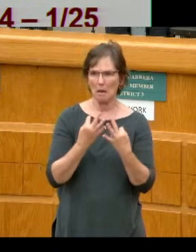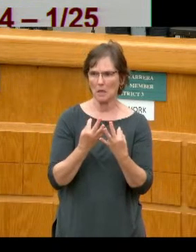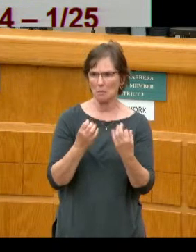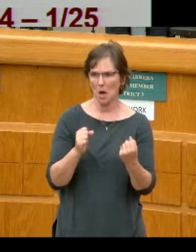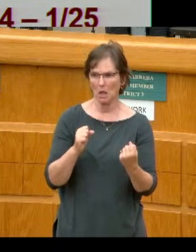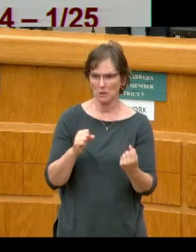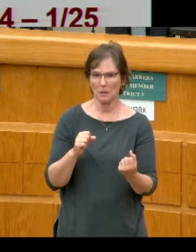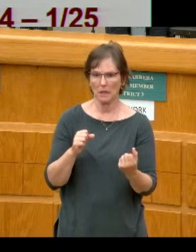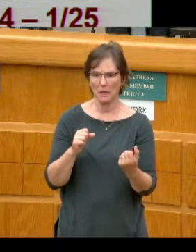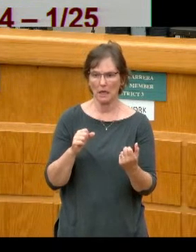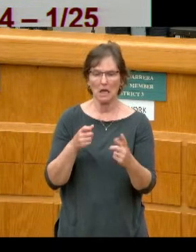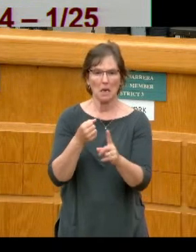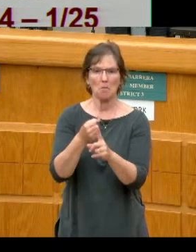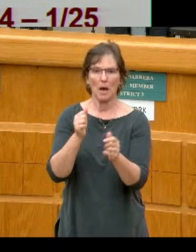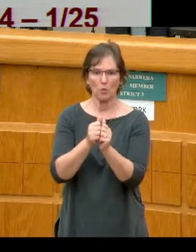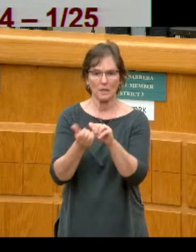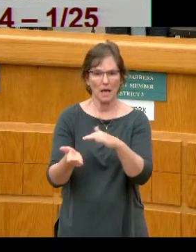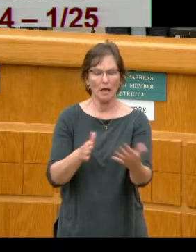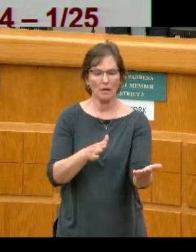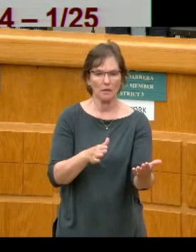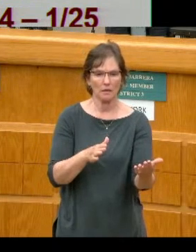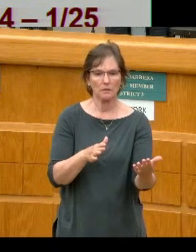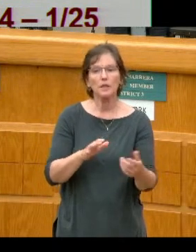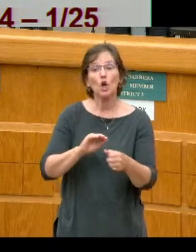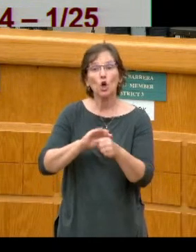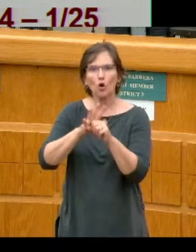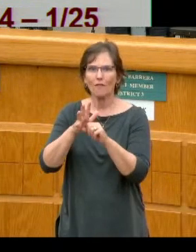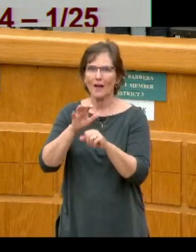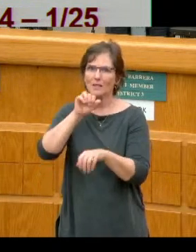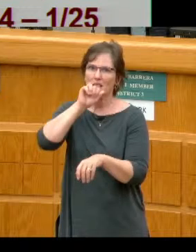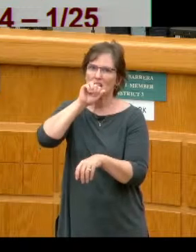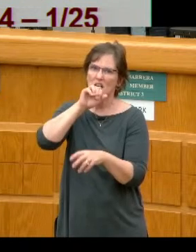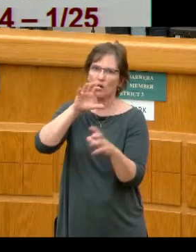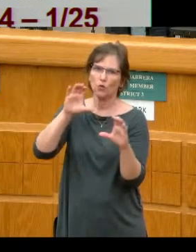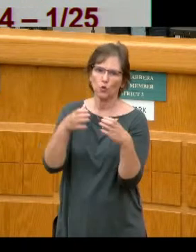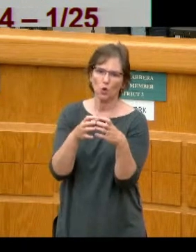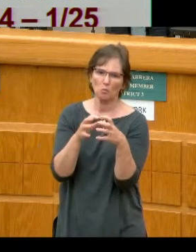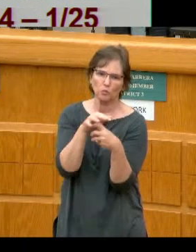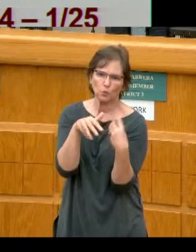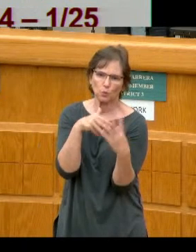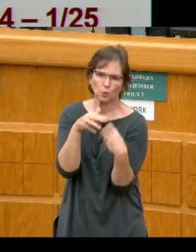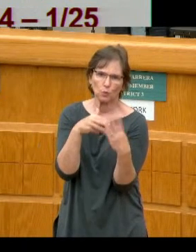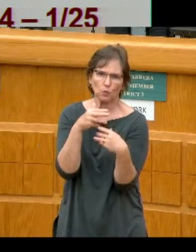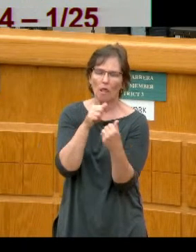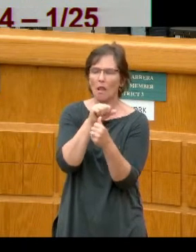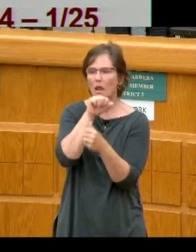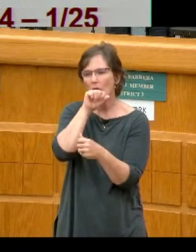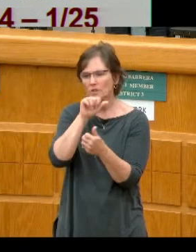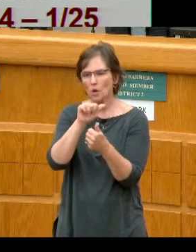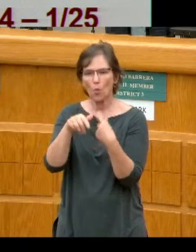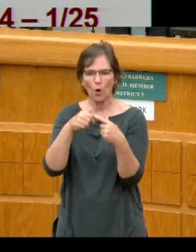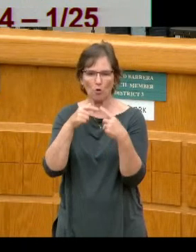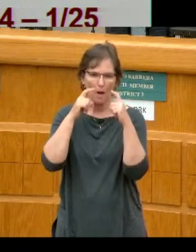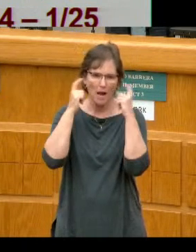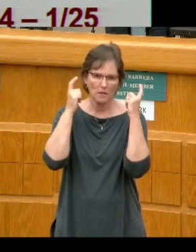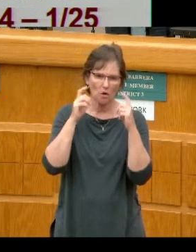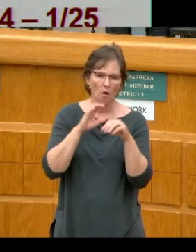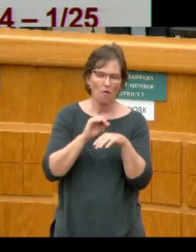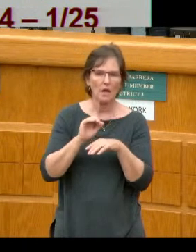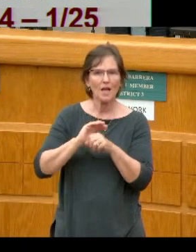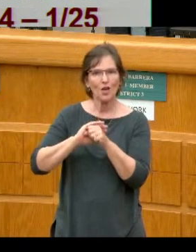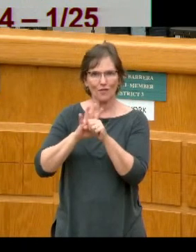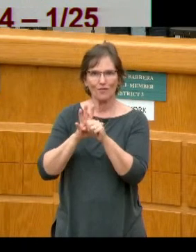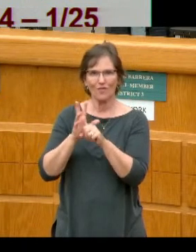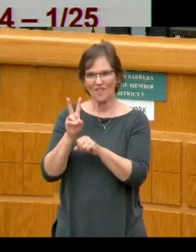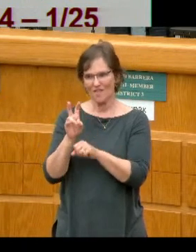that. And the worst part of it is it's hitting right around Christmas at its peak. And so you might think, well, I'm not going to